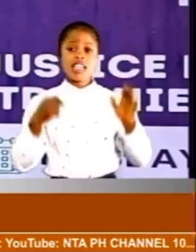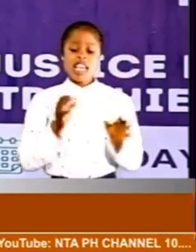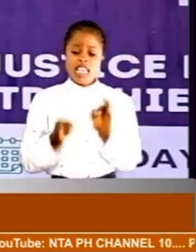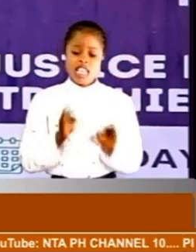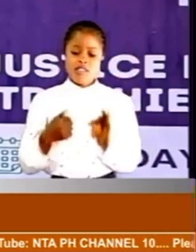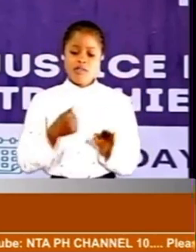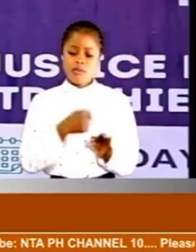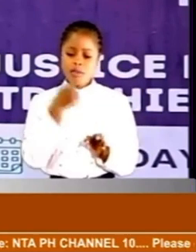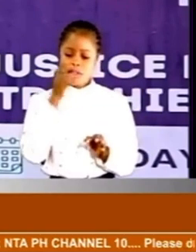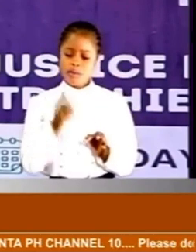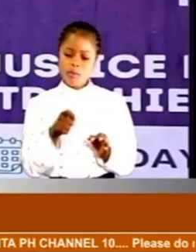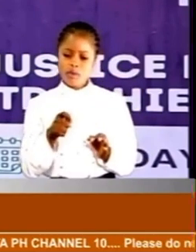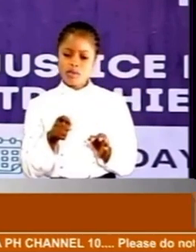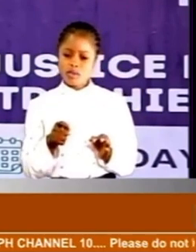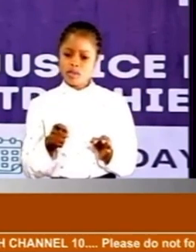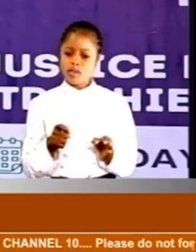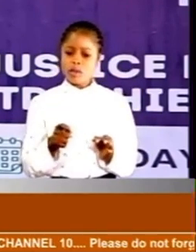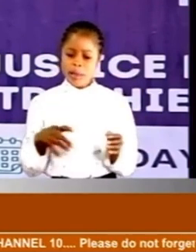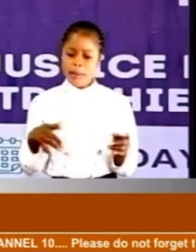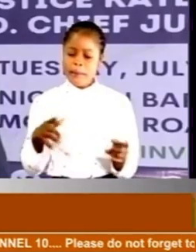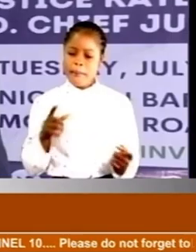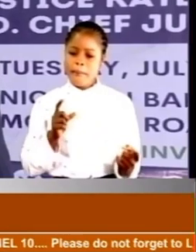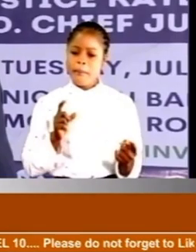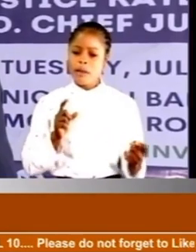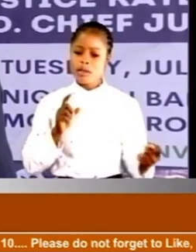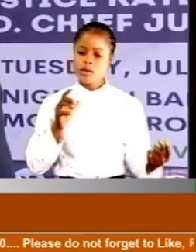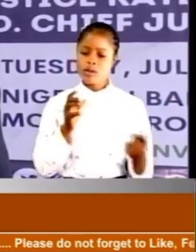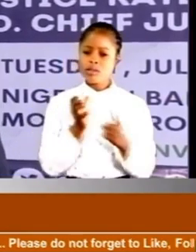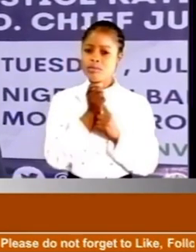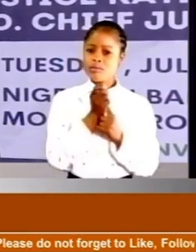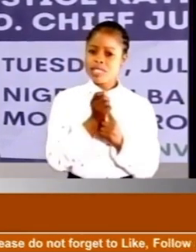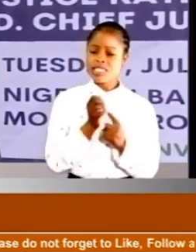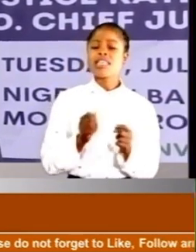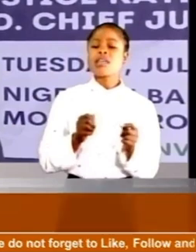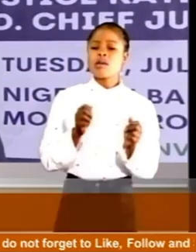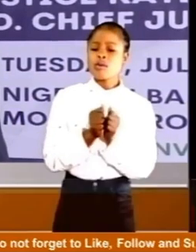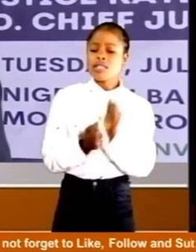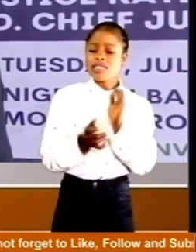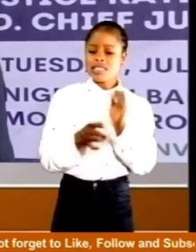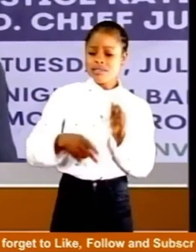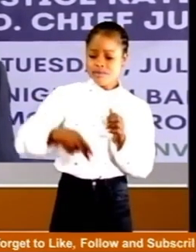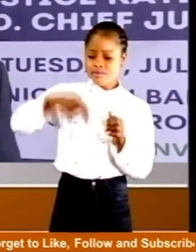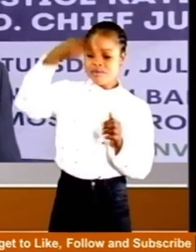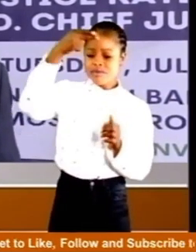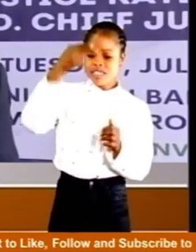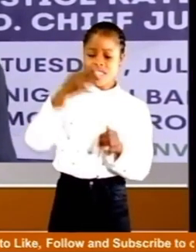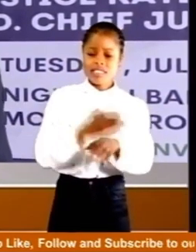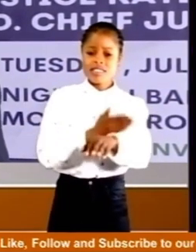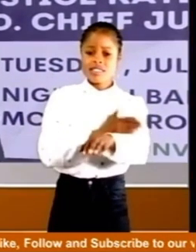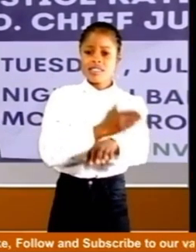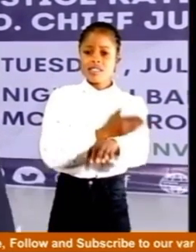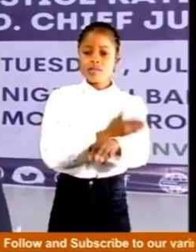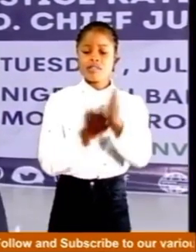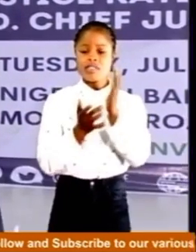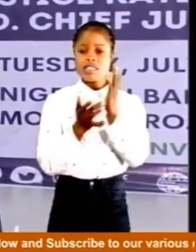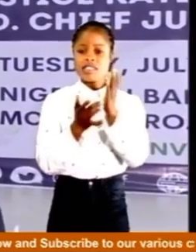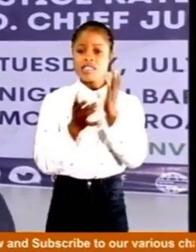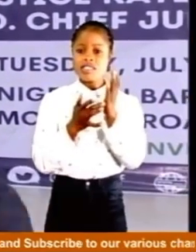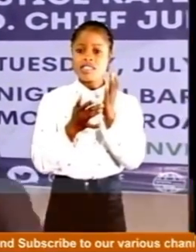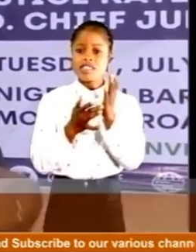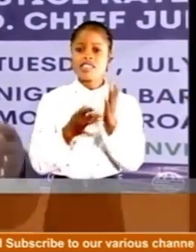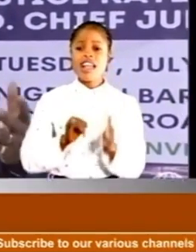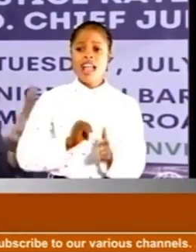the fast-growing advancement in technology. I know as a fact that financial resources are not so readily